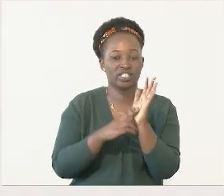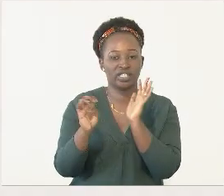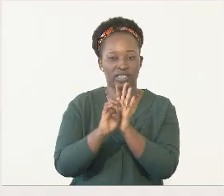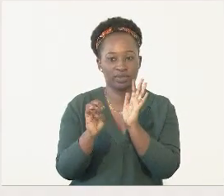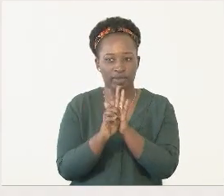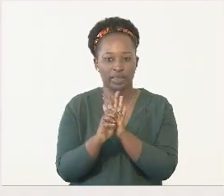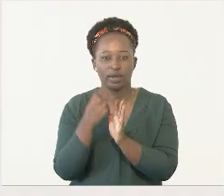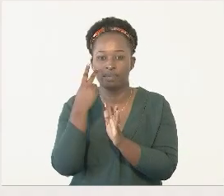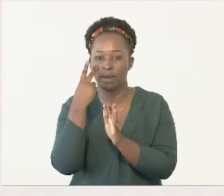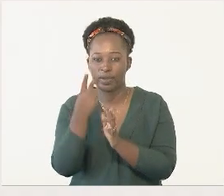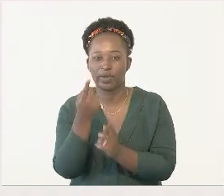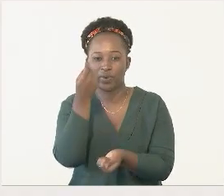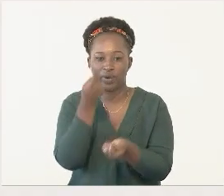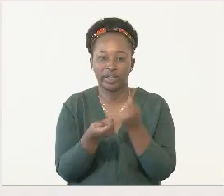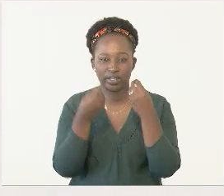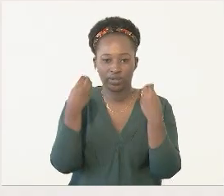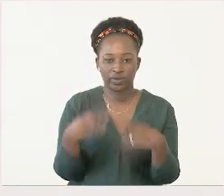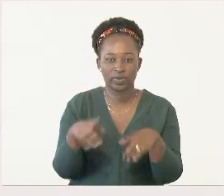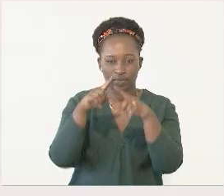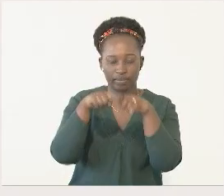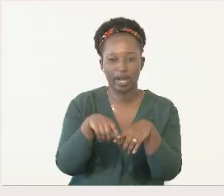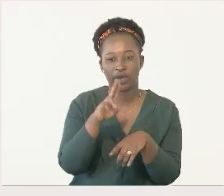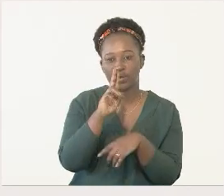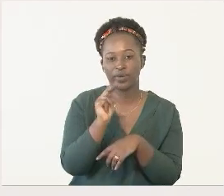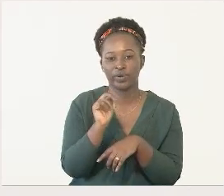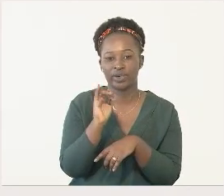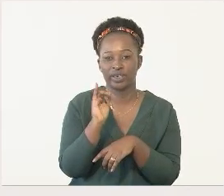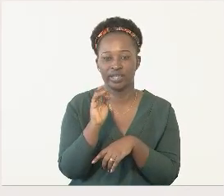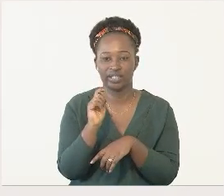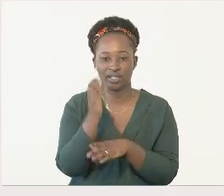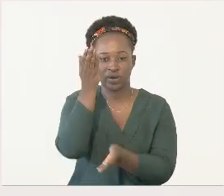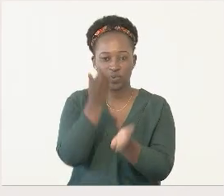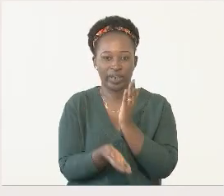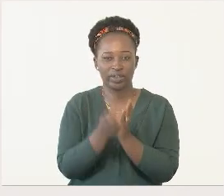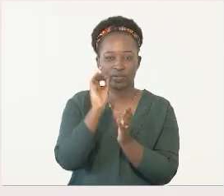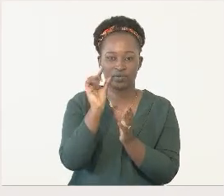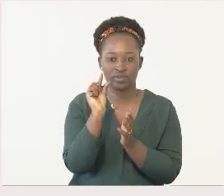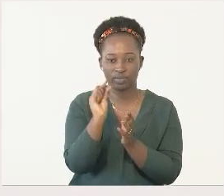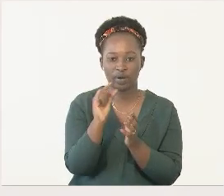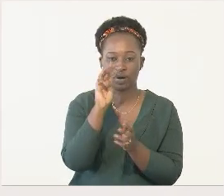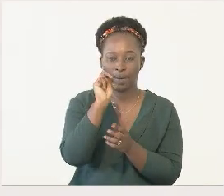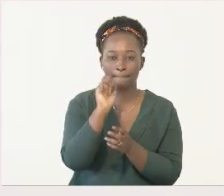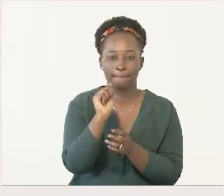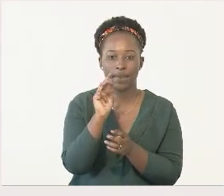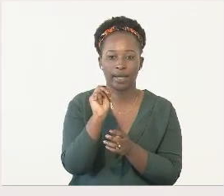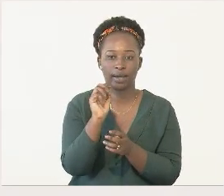that the heat loss per unit weight of a small mammal was greater than that of a large